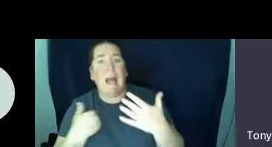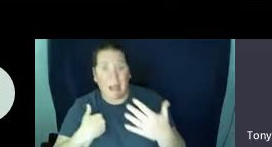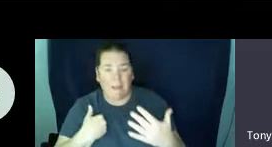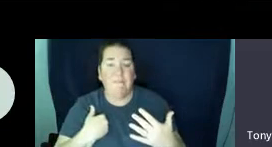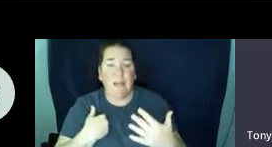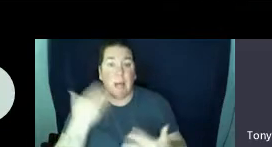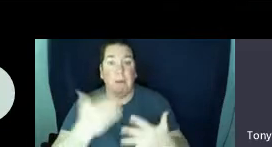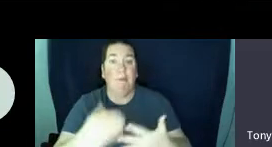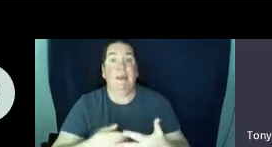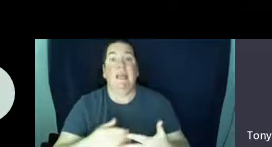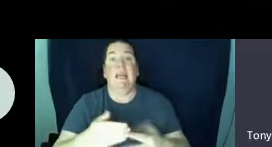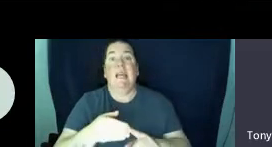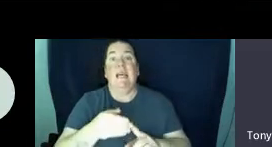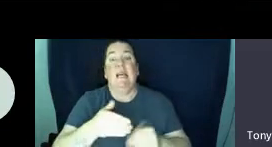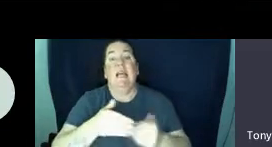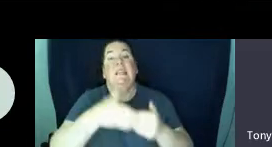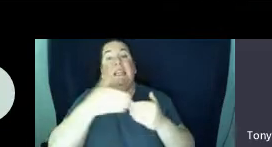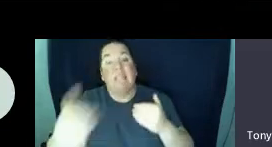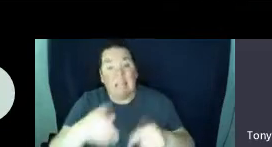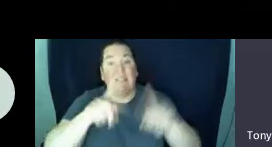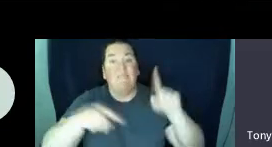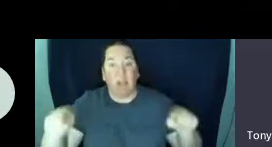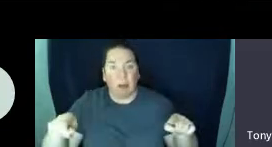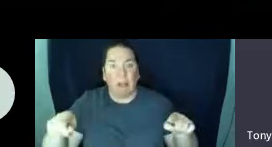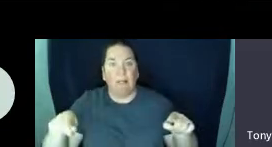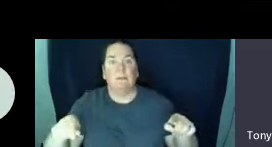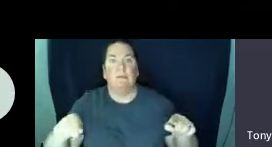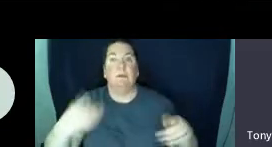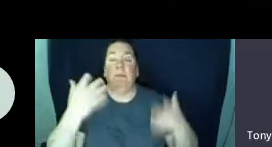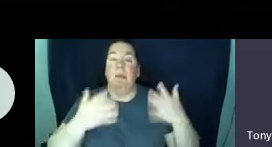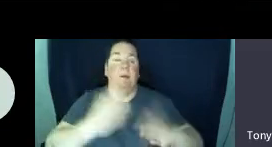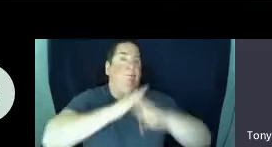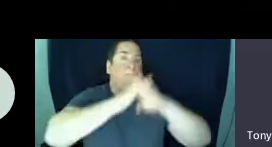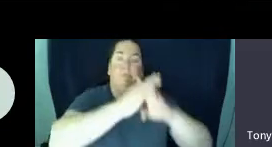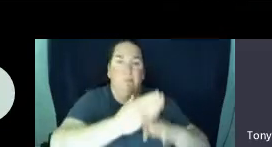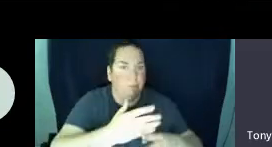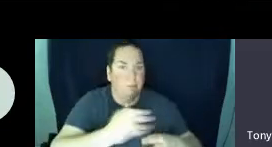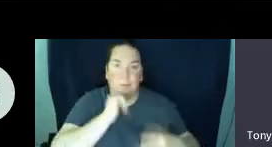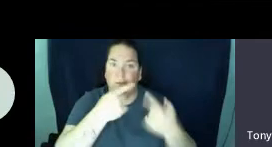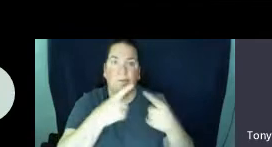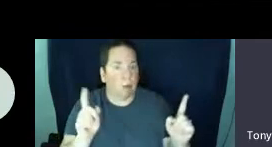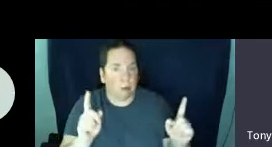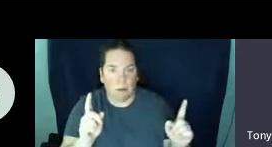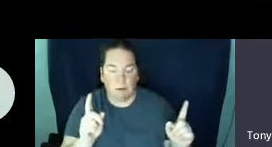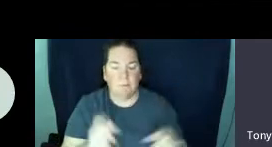next variant might make some of our existing medications,